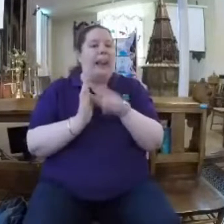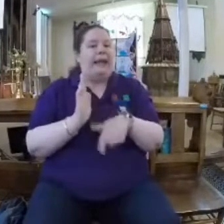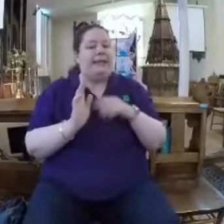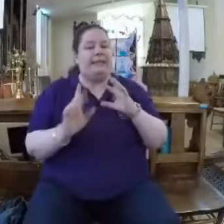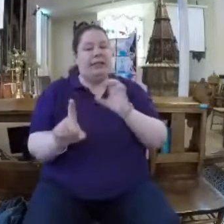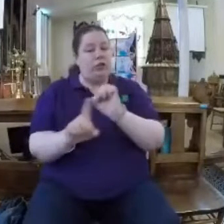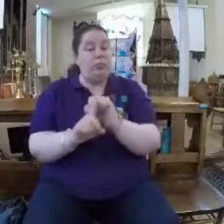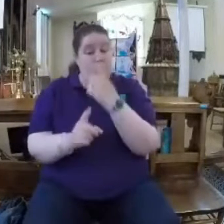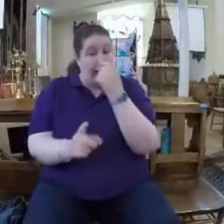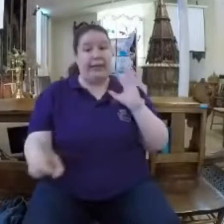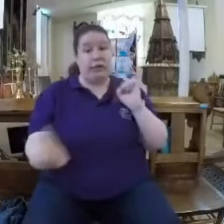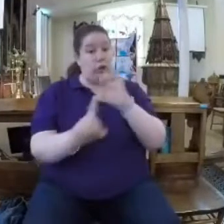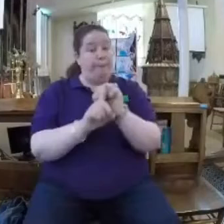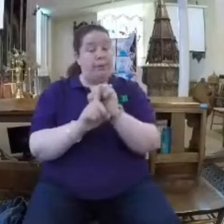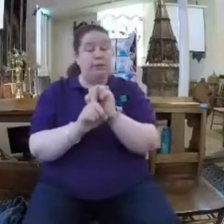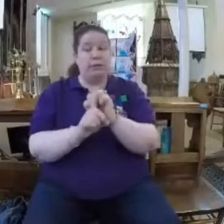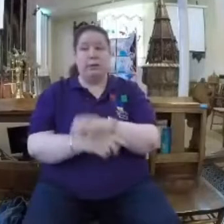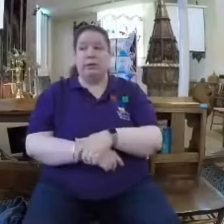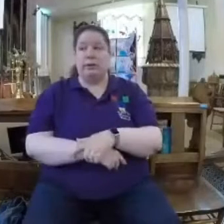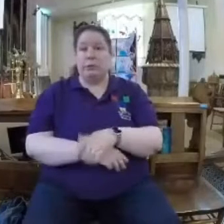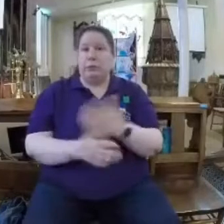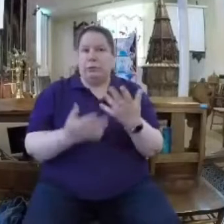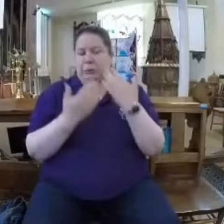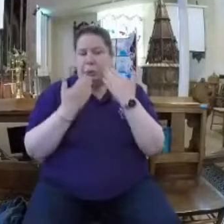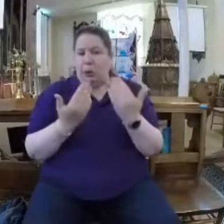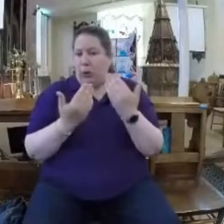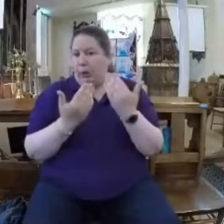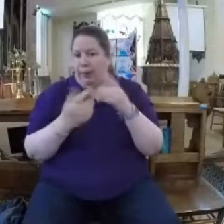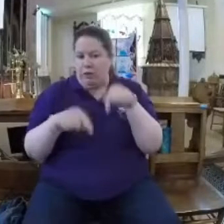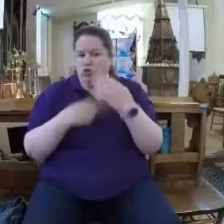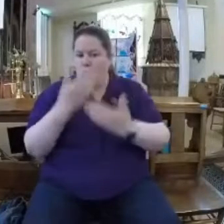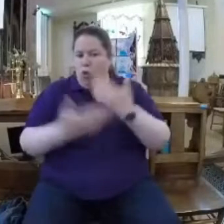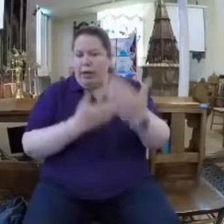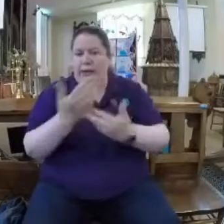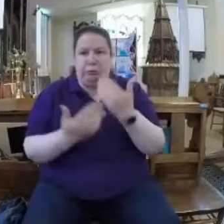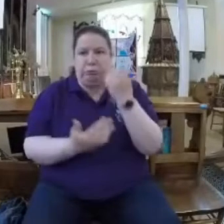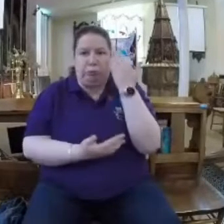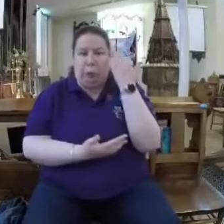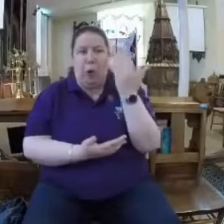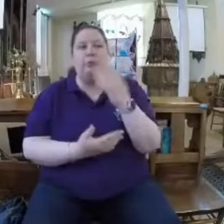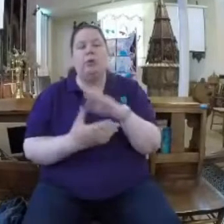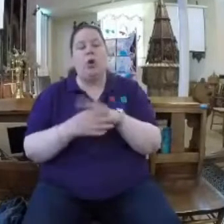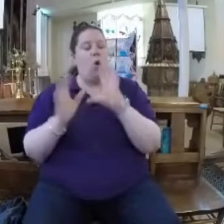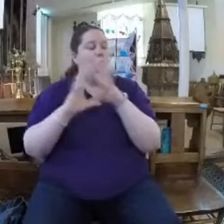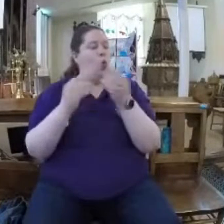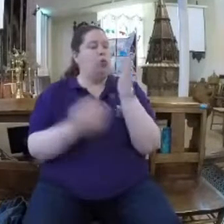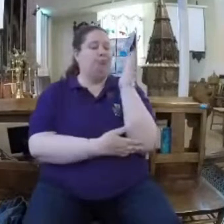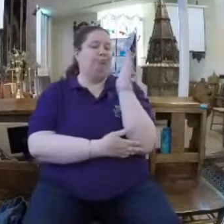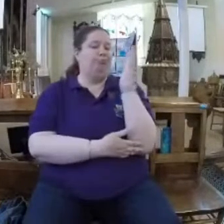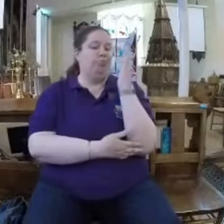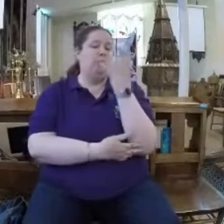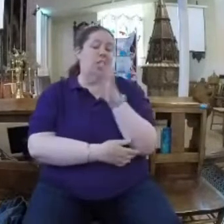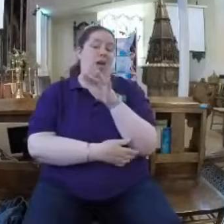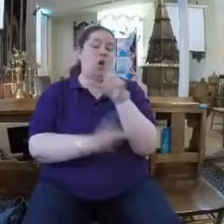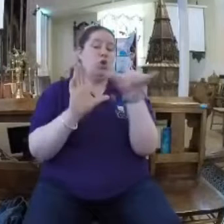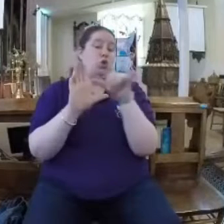catch up on what's been said, or if you think, gosh, I really don't know much about the ins and outs of the story of Joseph, then all the sermons are available on our YouTube